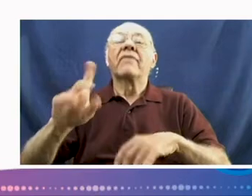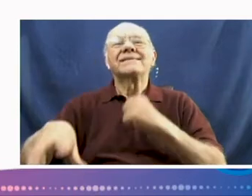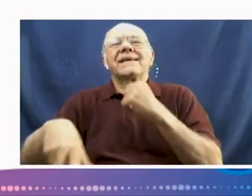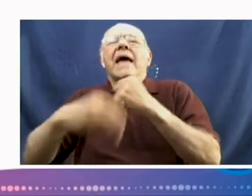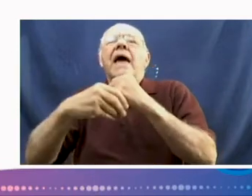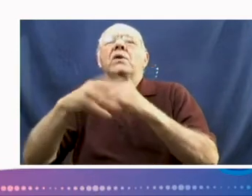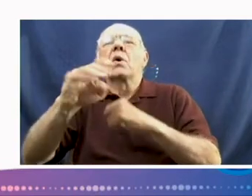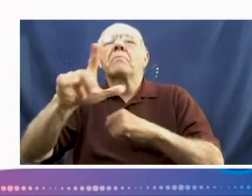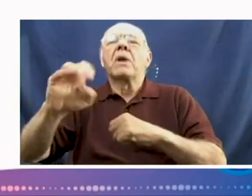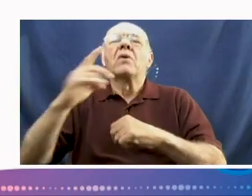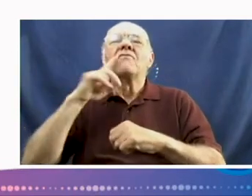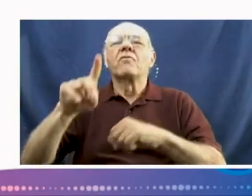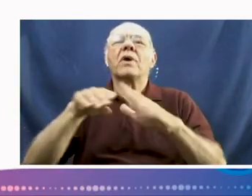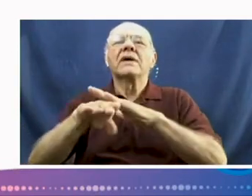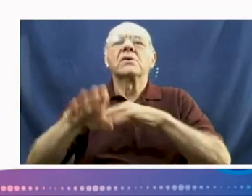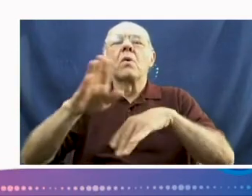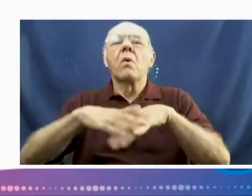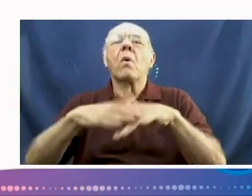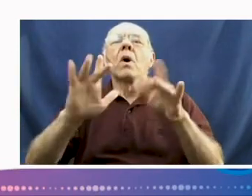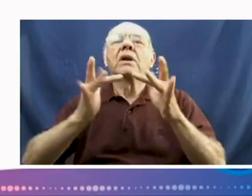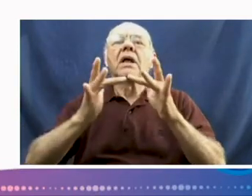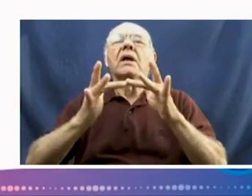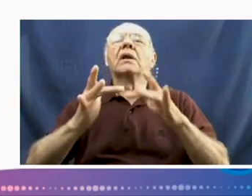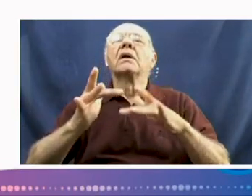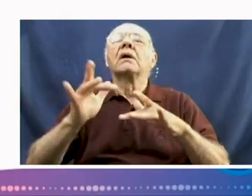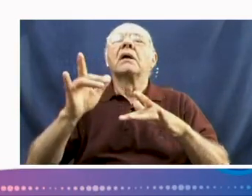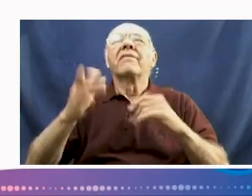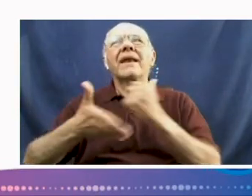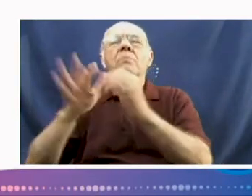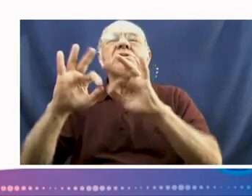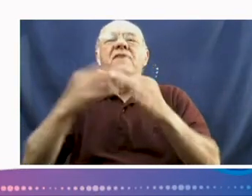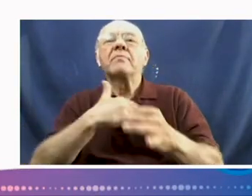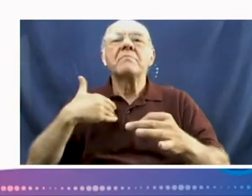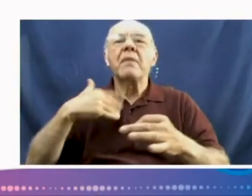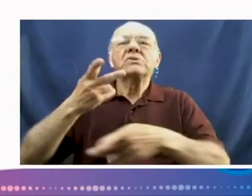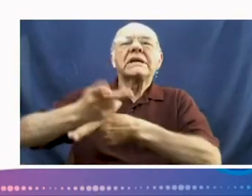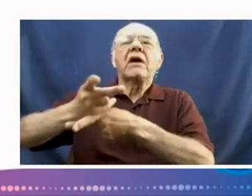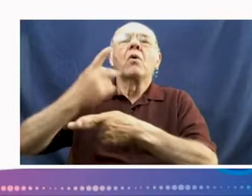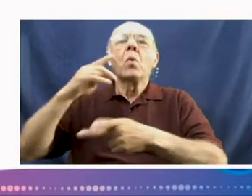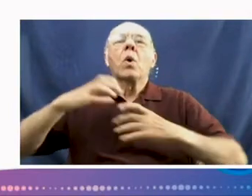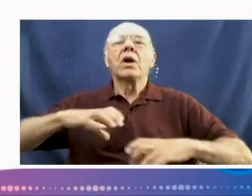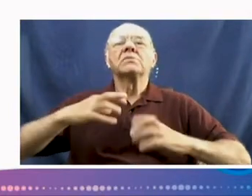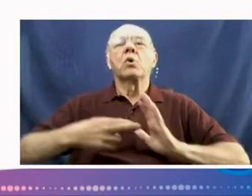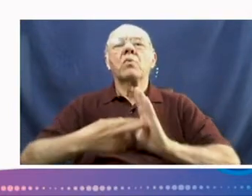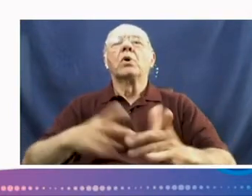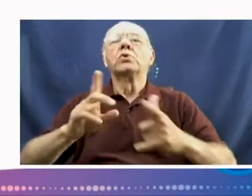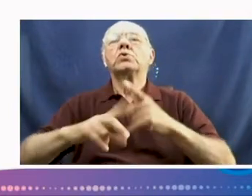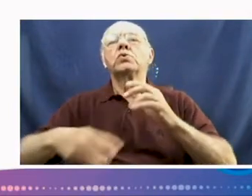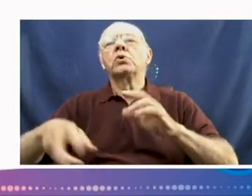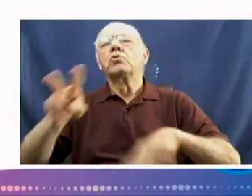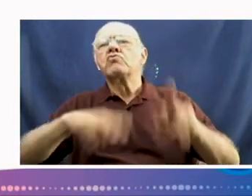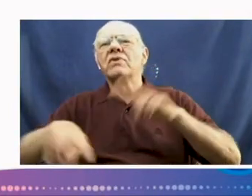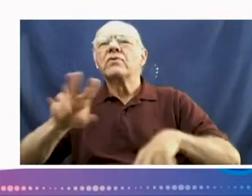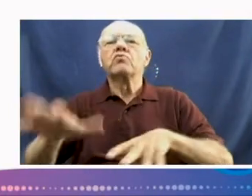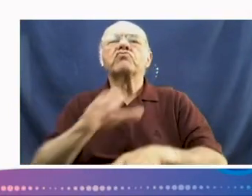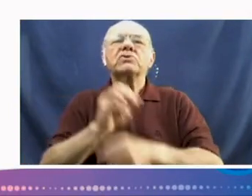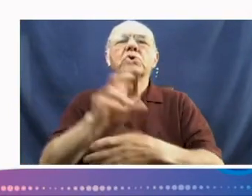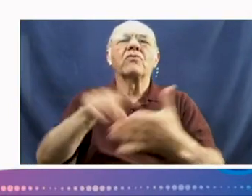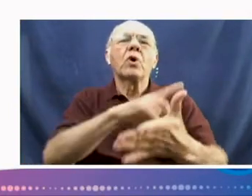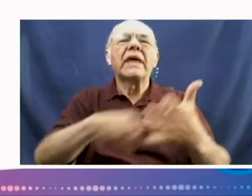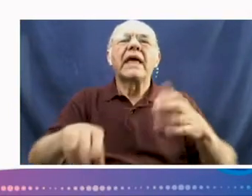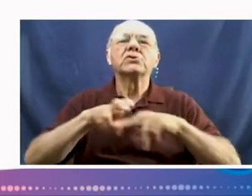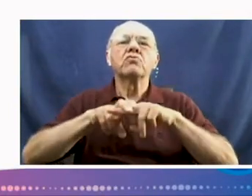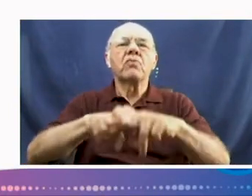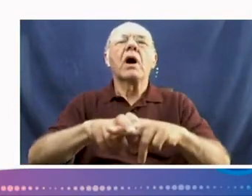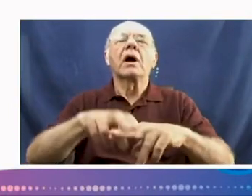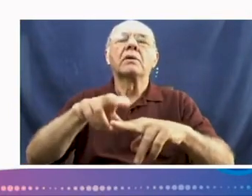accessing online, which enables family members, caregivers, or customer representatives to review, reserve, or cancel rides on behalf of